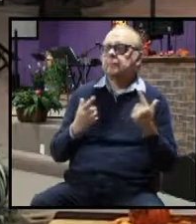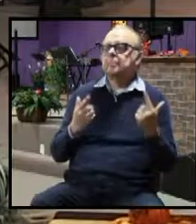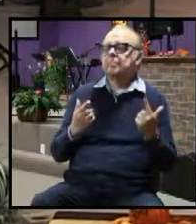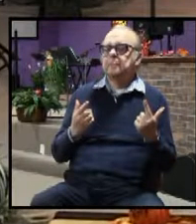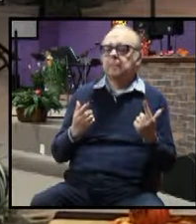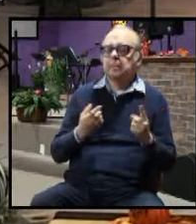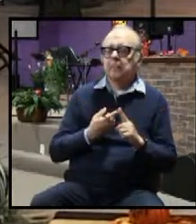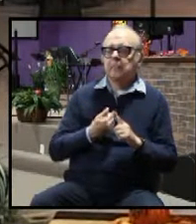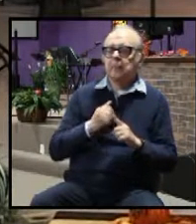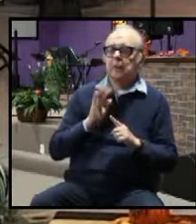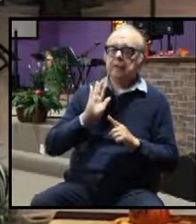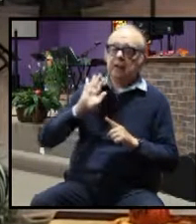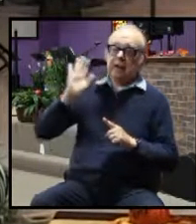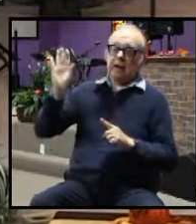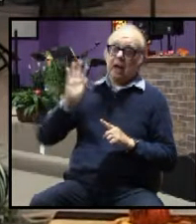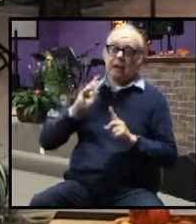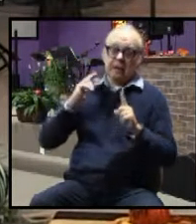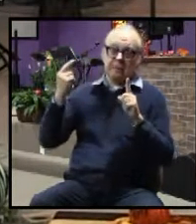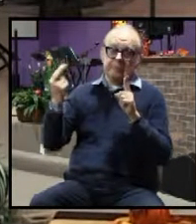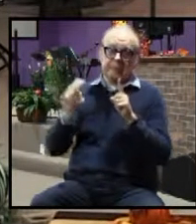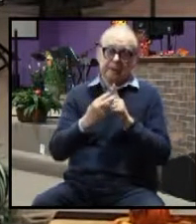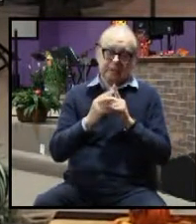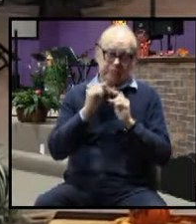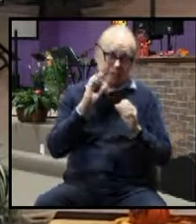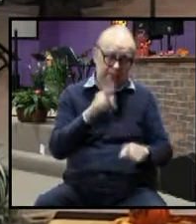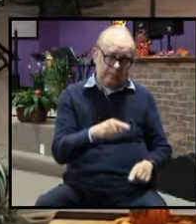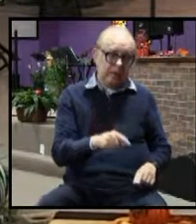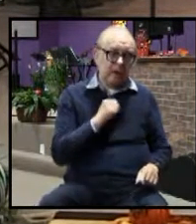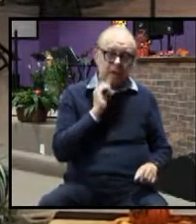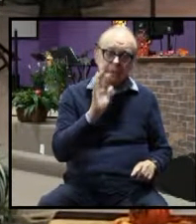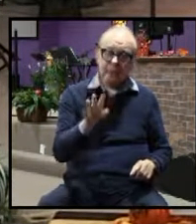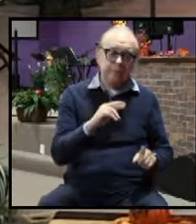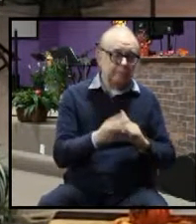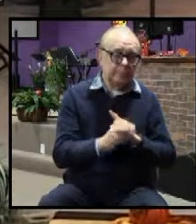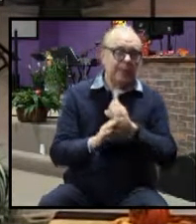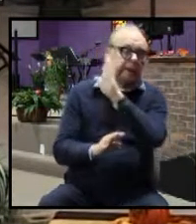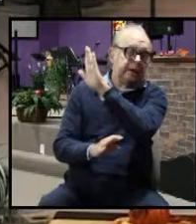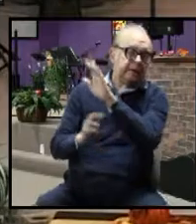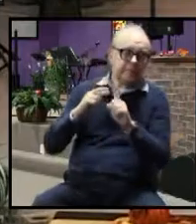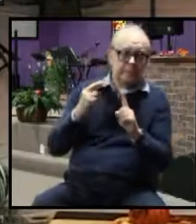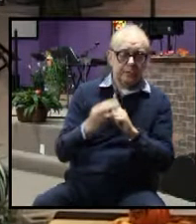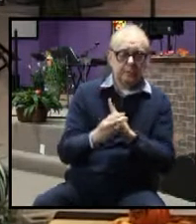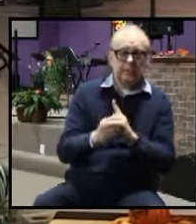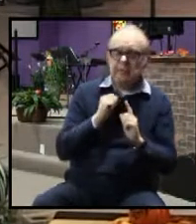life from God's point of view, not yours.